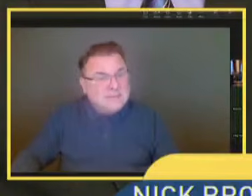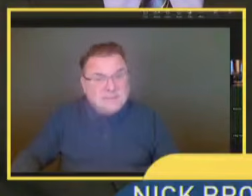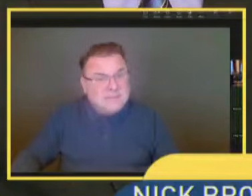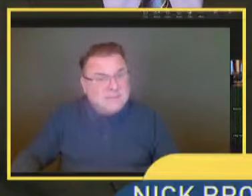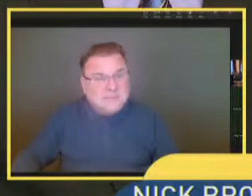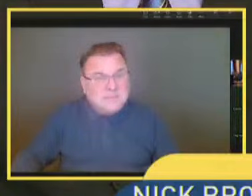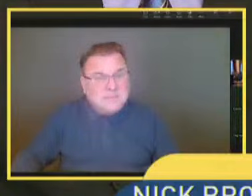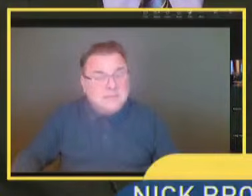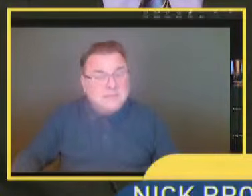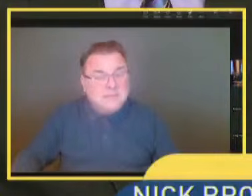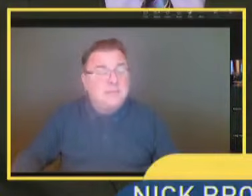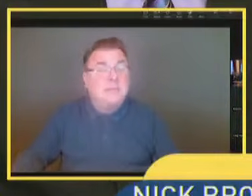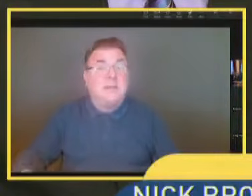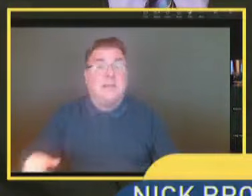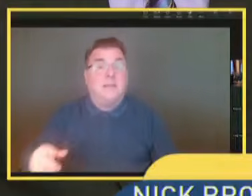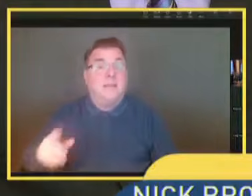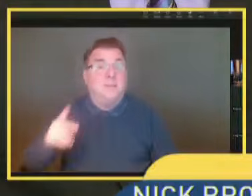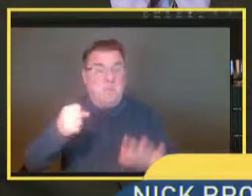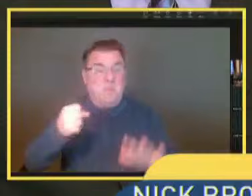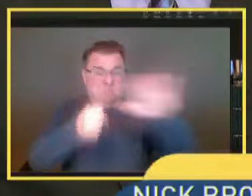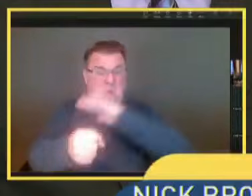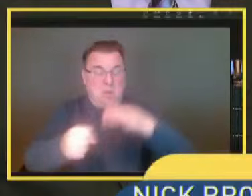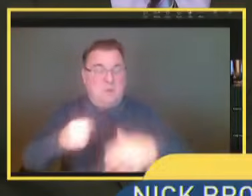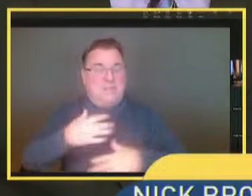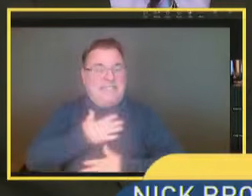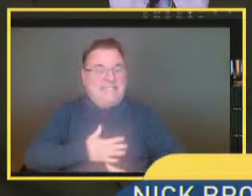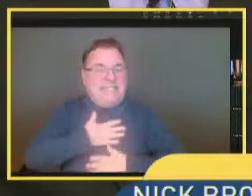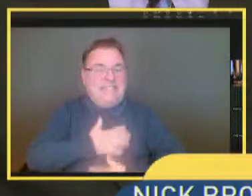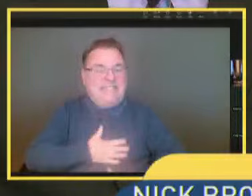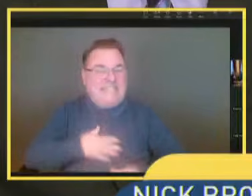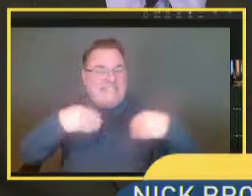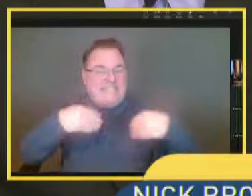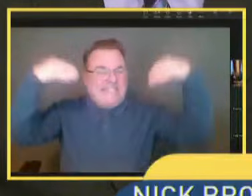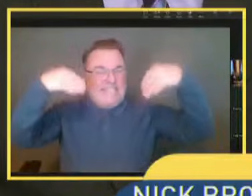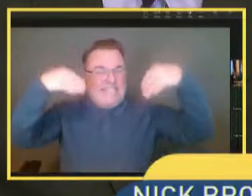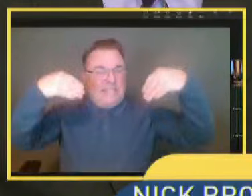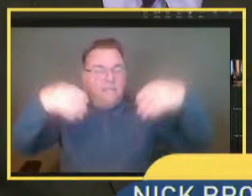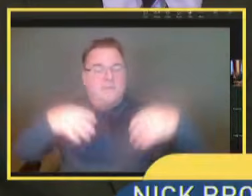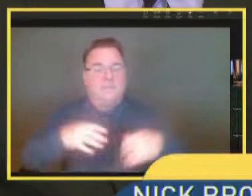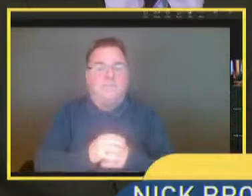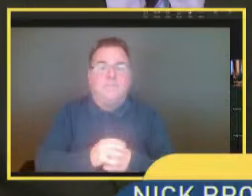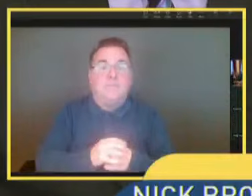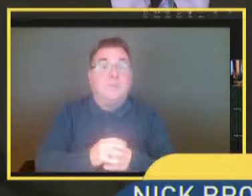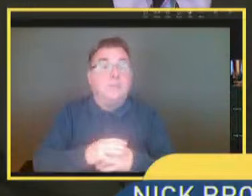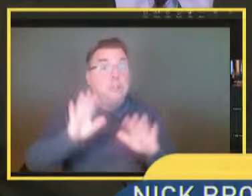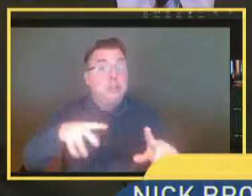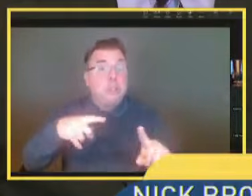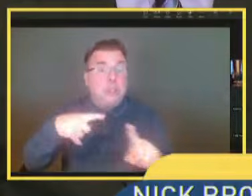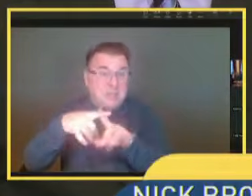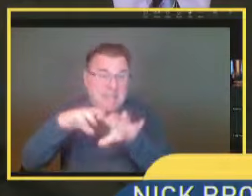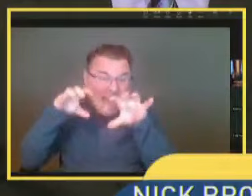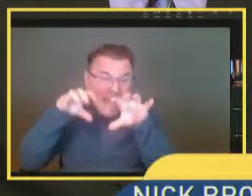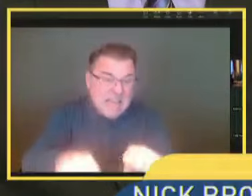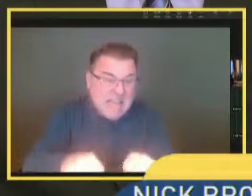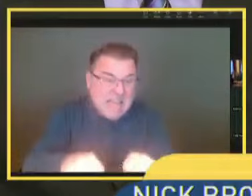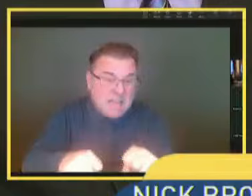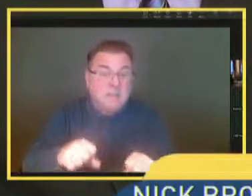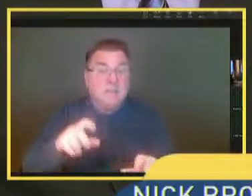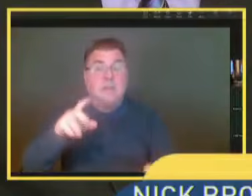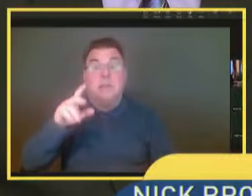relish in locking people up. They did not seem to relish in targeting children or ignoring people's